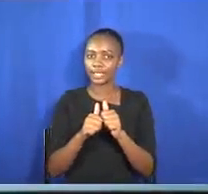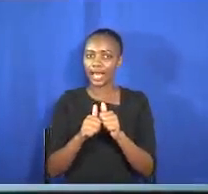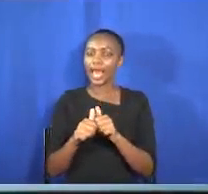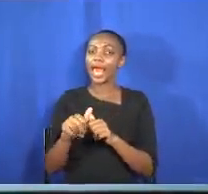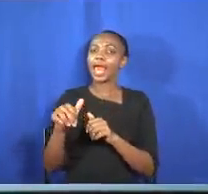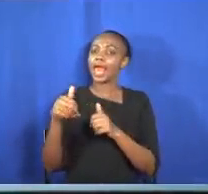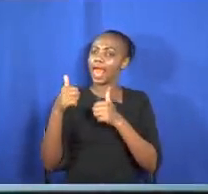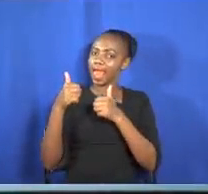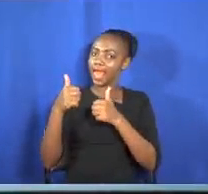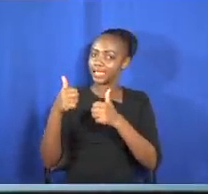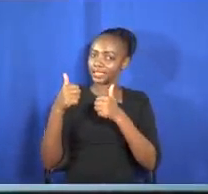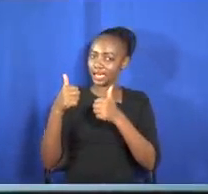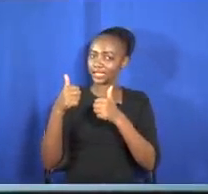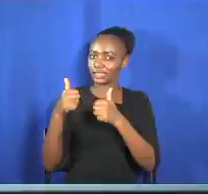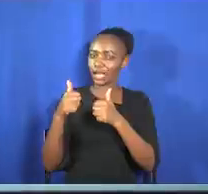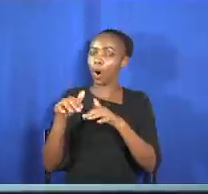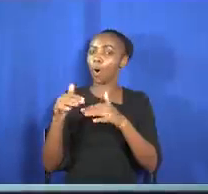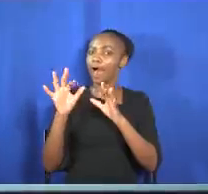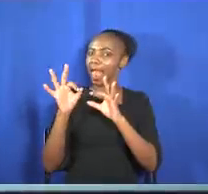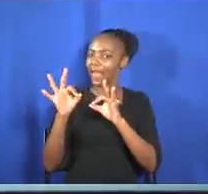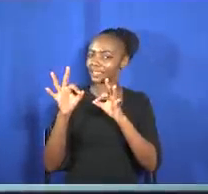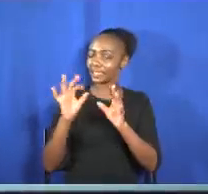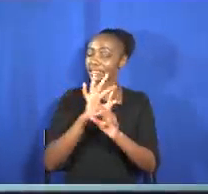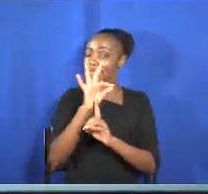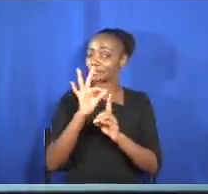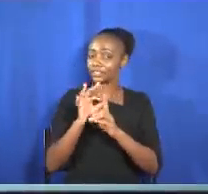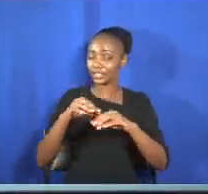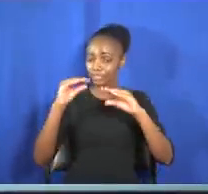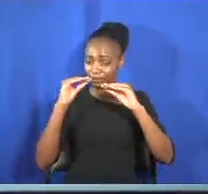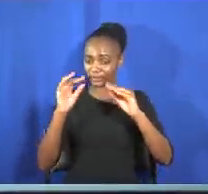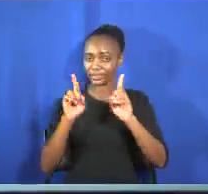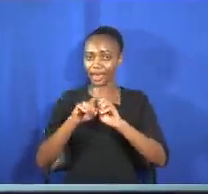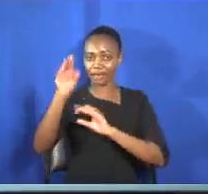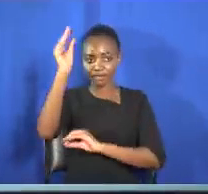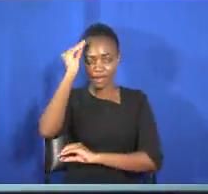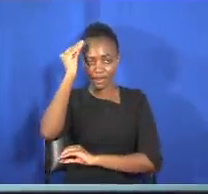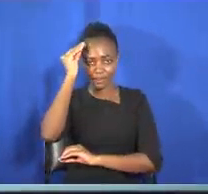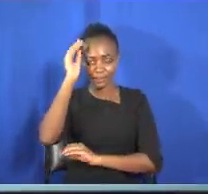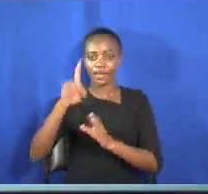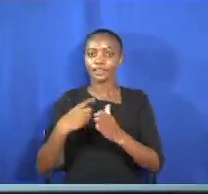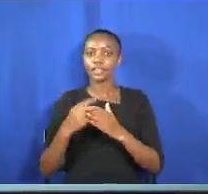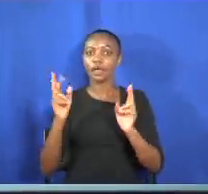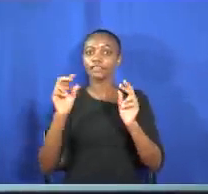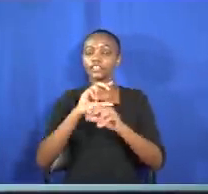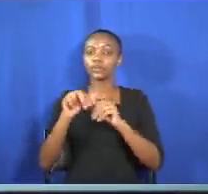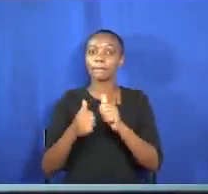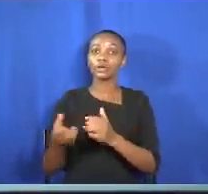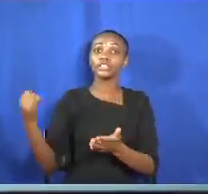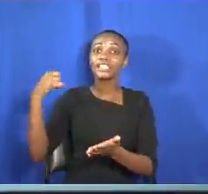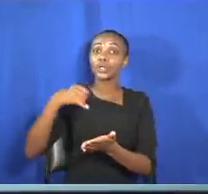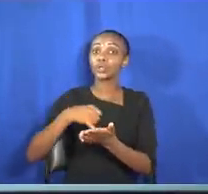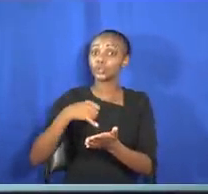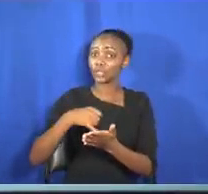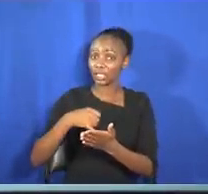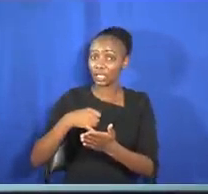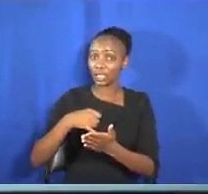on excellence in all areas, especially in teaching and learning. Then there is the issue of diversity and